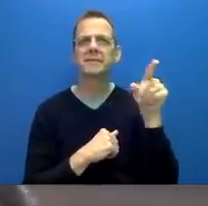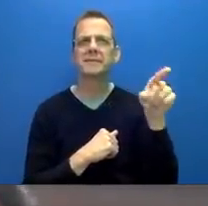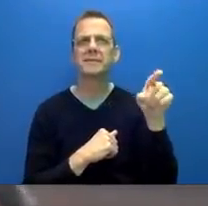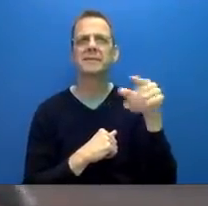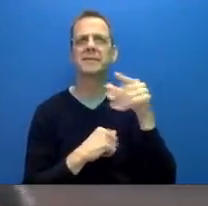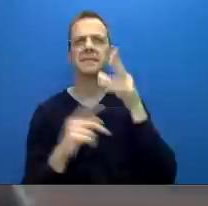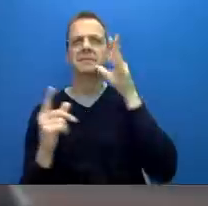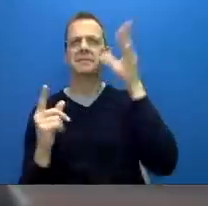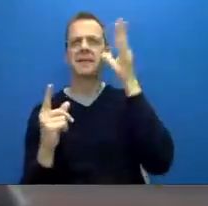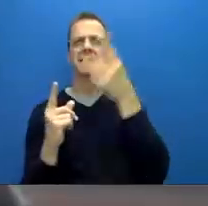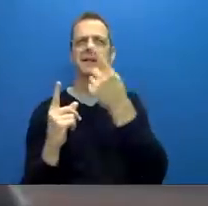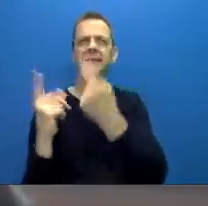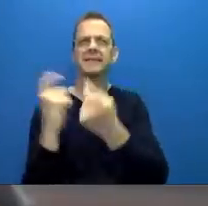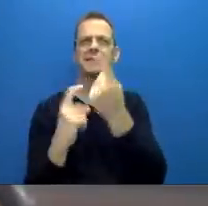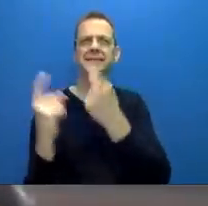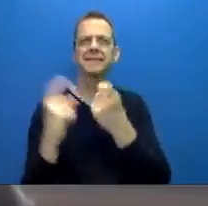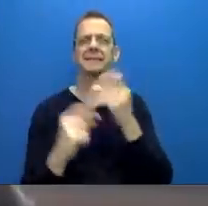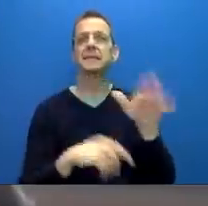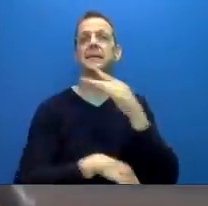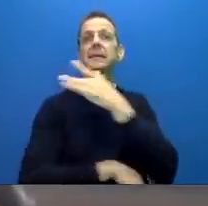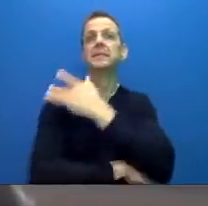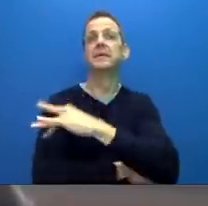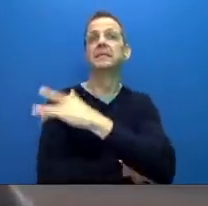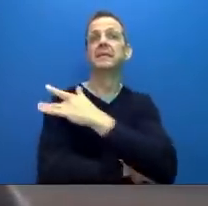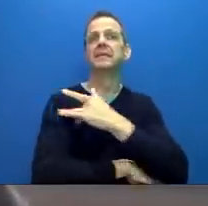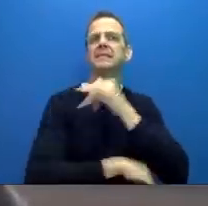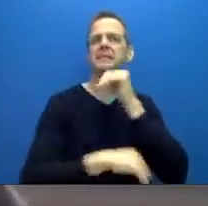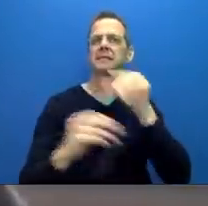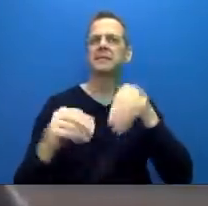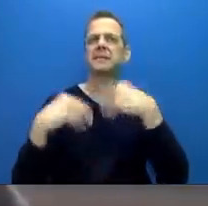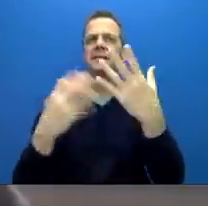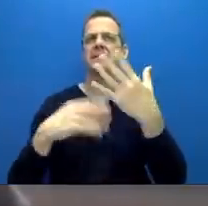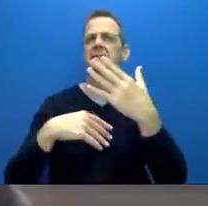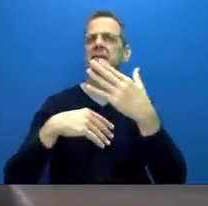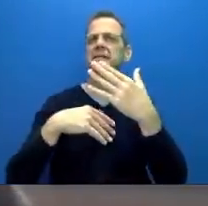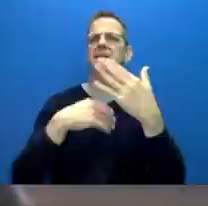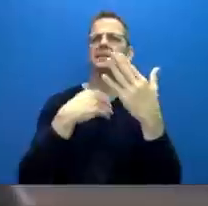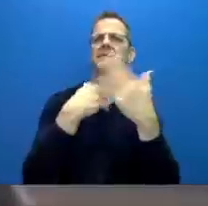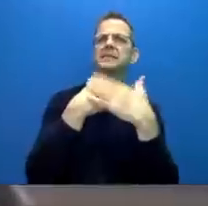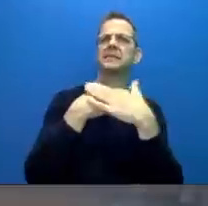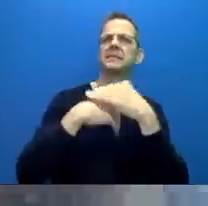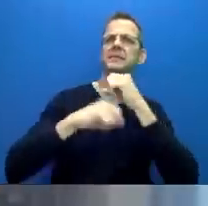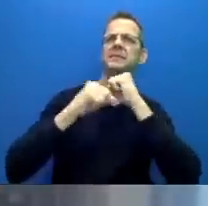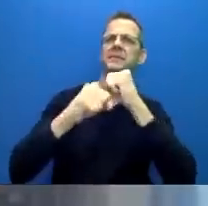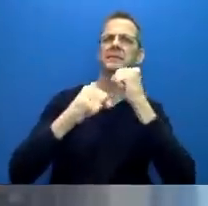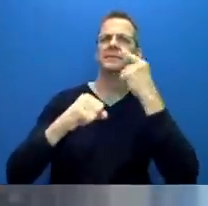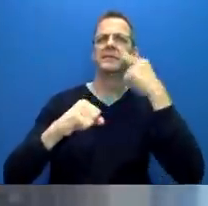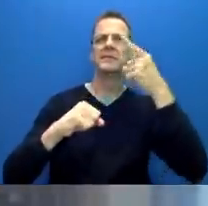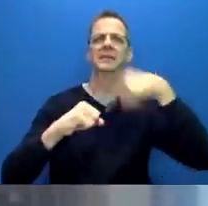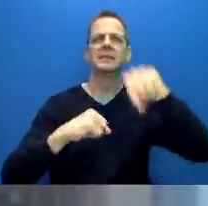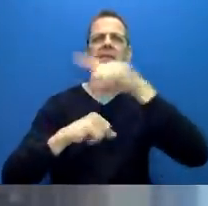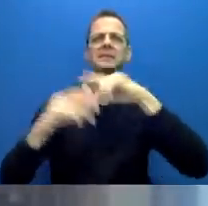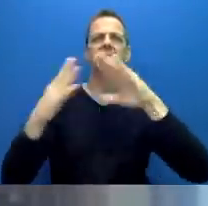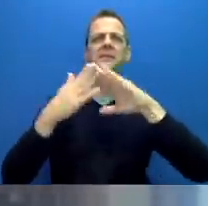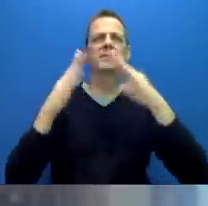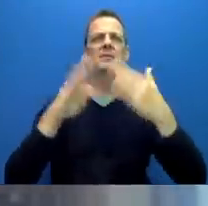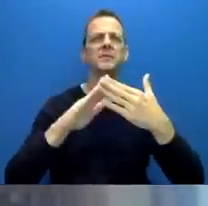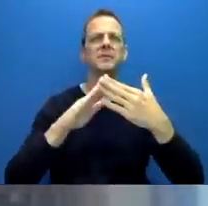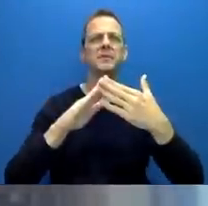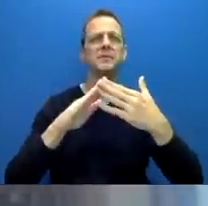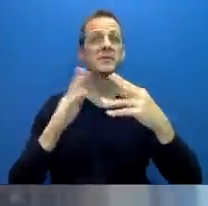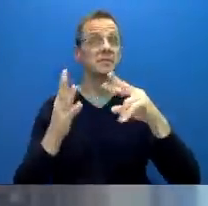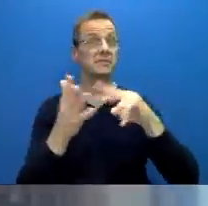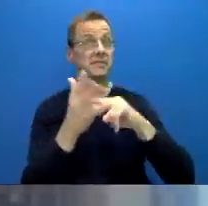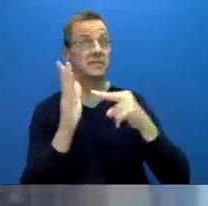the minimum public health protection? And what can we as citizens do about it? Well, I certainly think there have